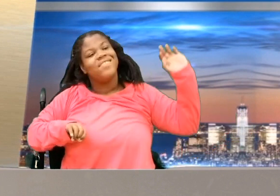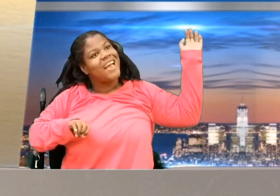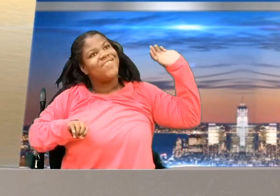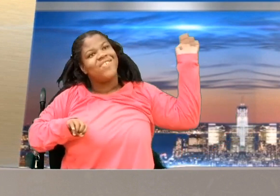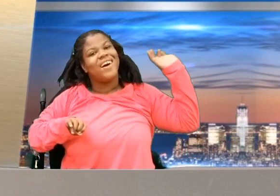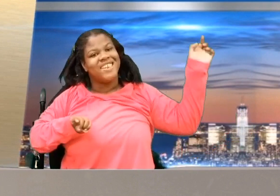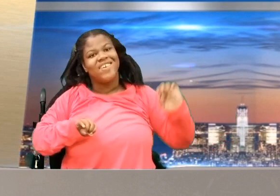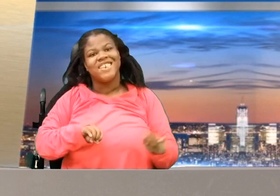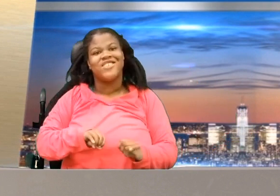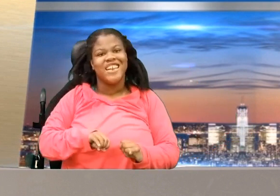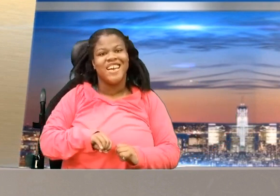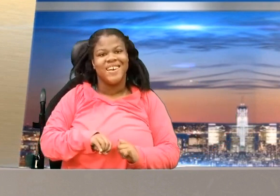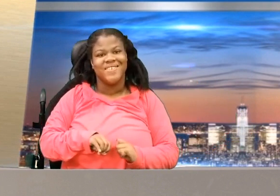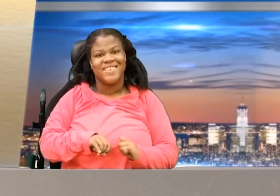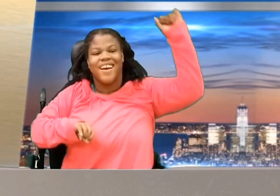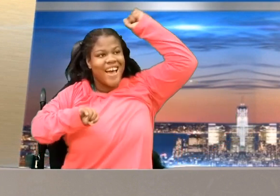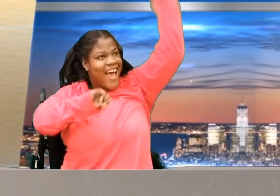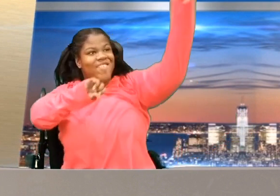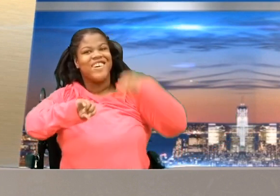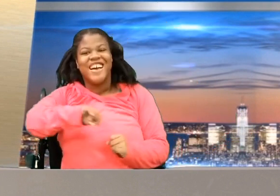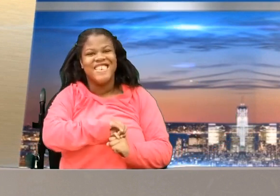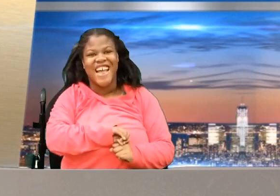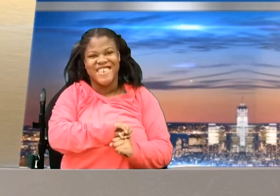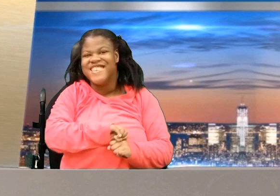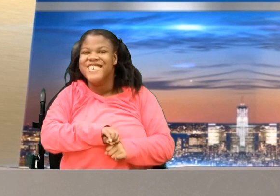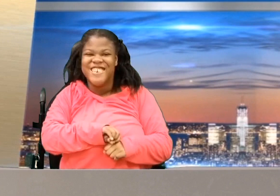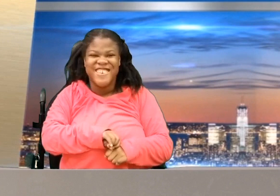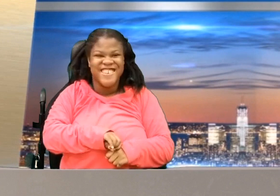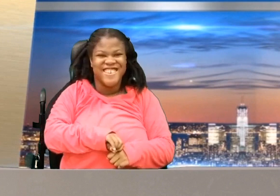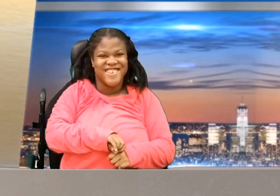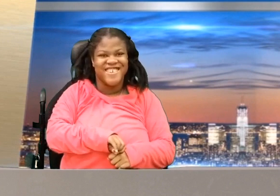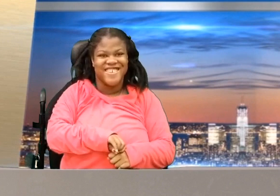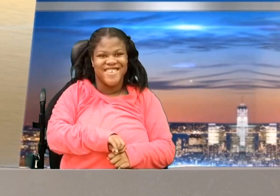it for the news. Thank you for watching West Street News. Have a great day.